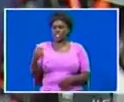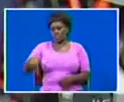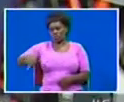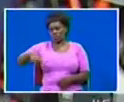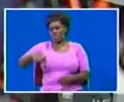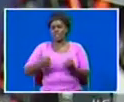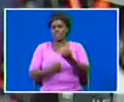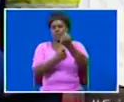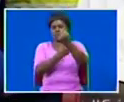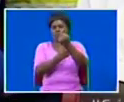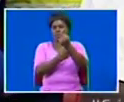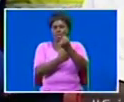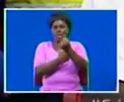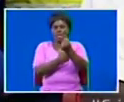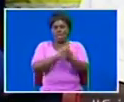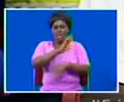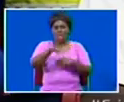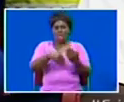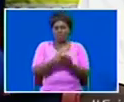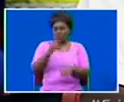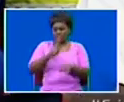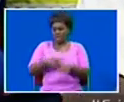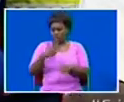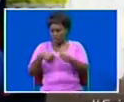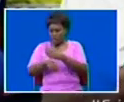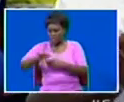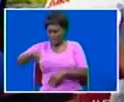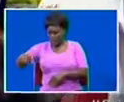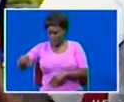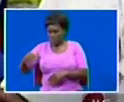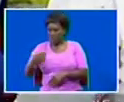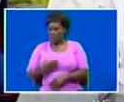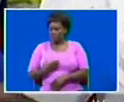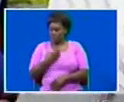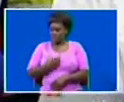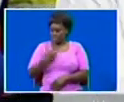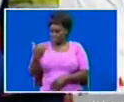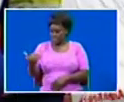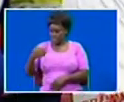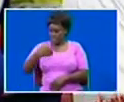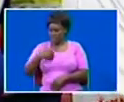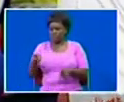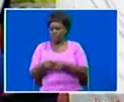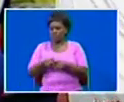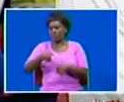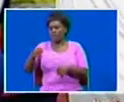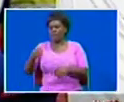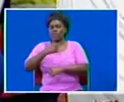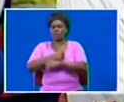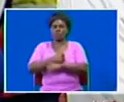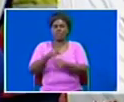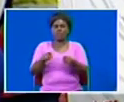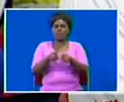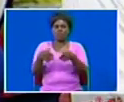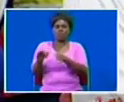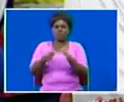to a county, we visit the scholars that we have, but also we just go to other schools and be able to encourage. We've also had opportunities to